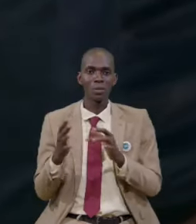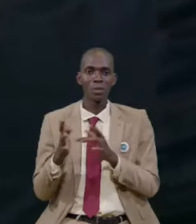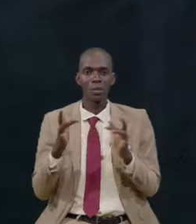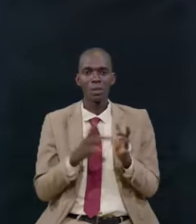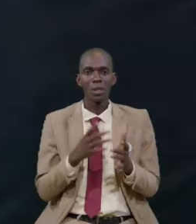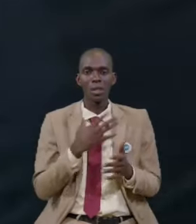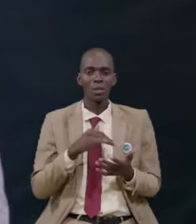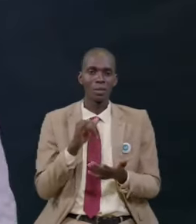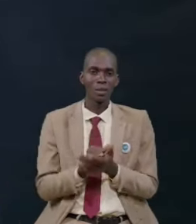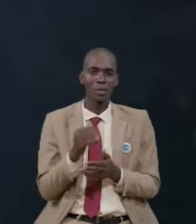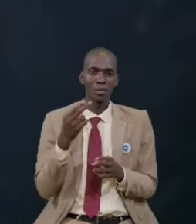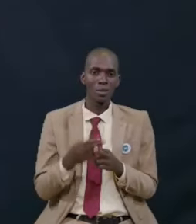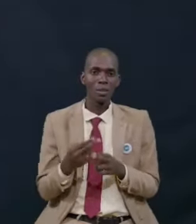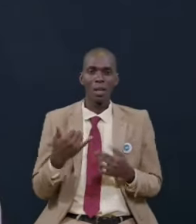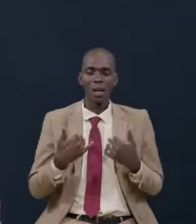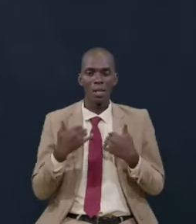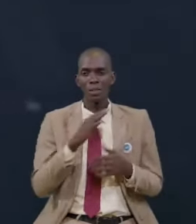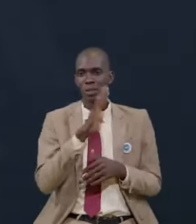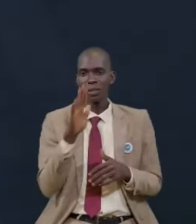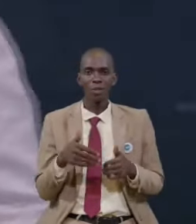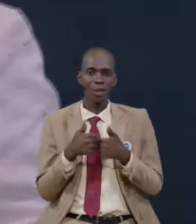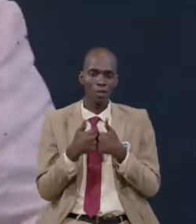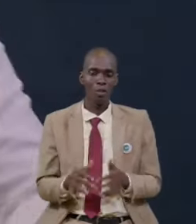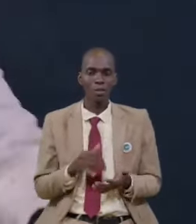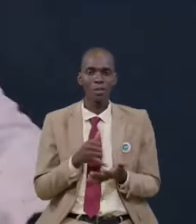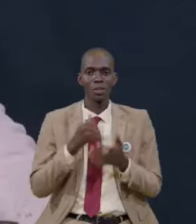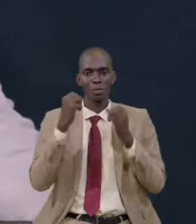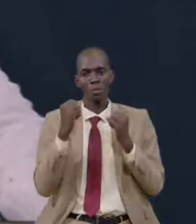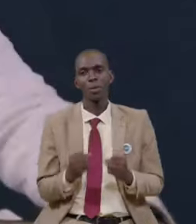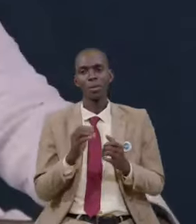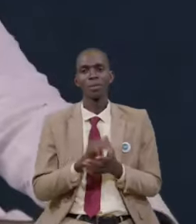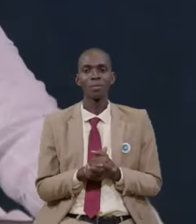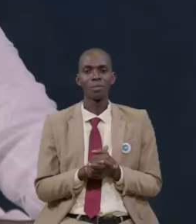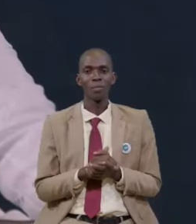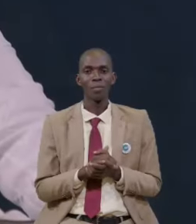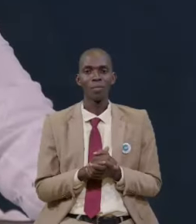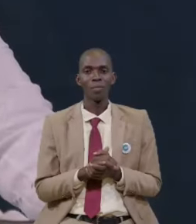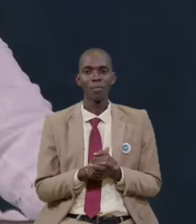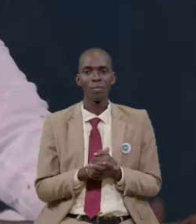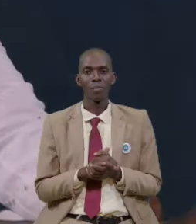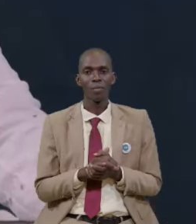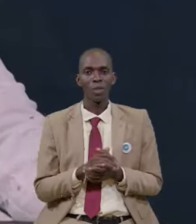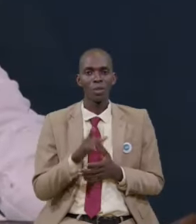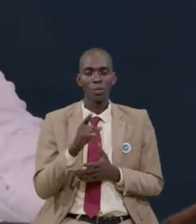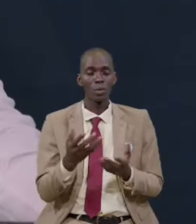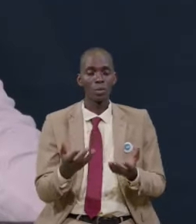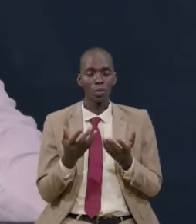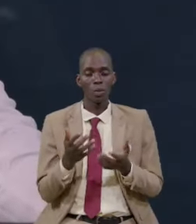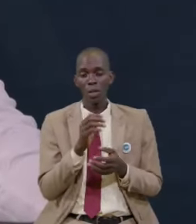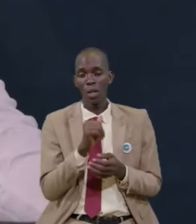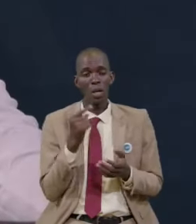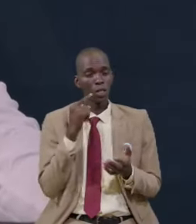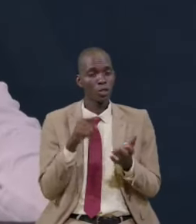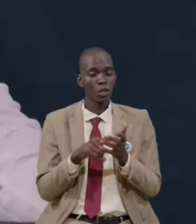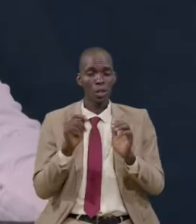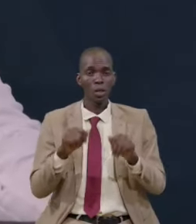has never lost its power. You need a notable miracle, notable healing, notable